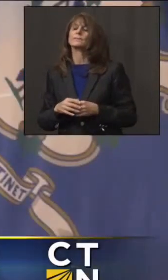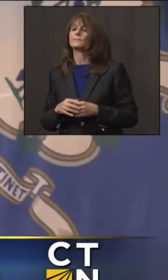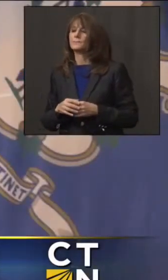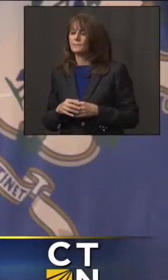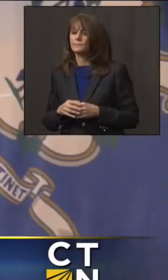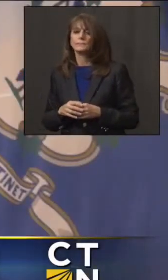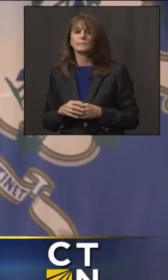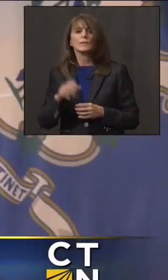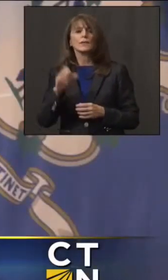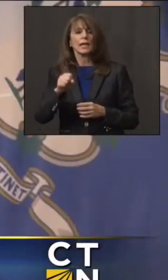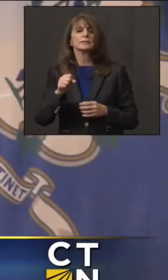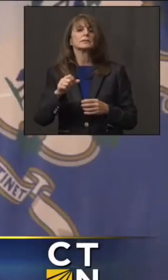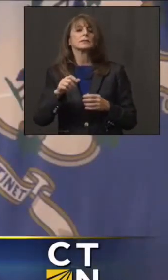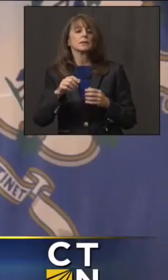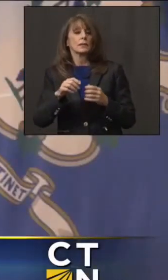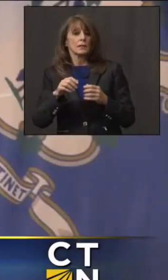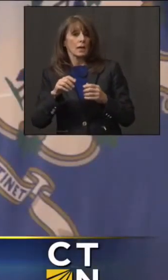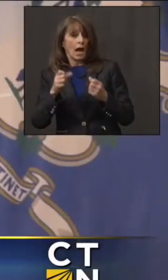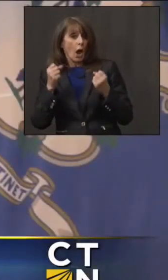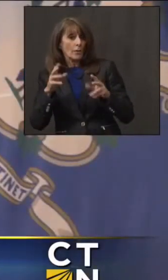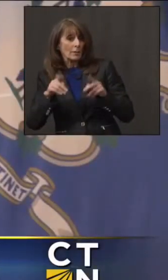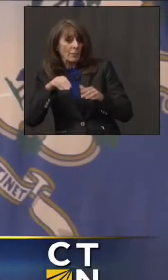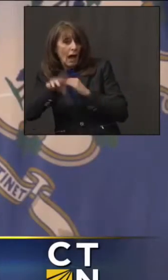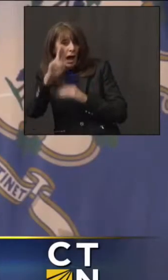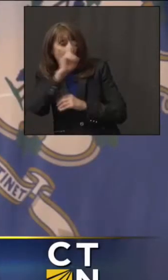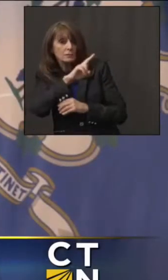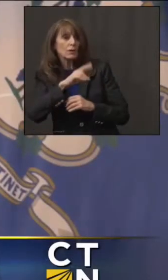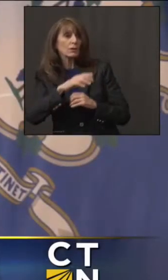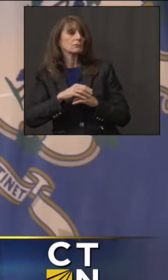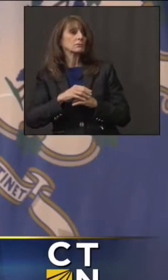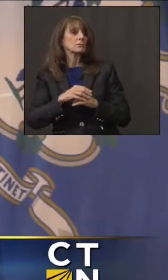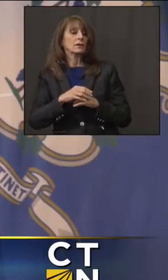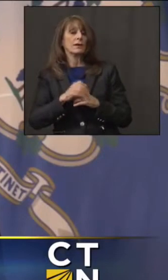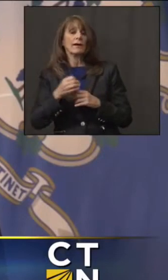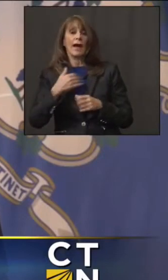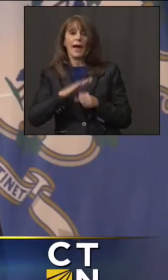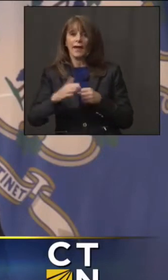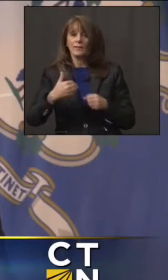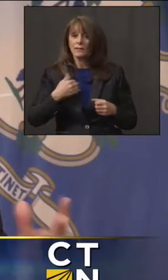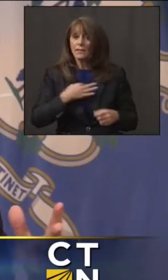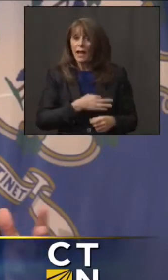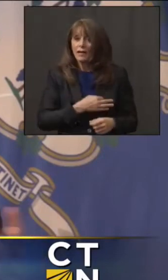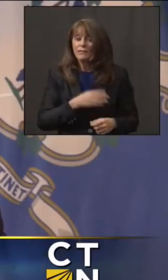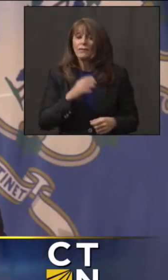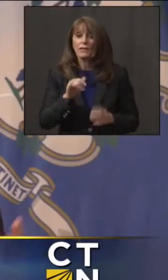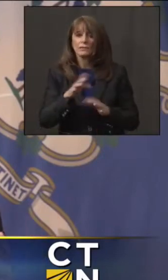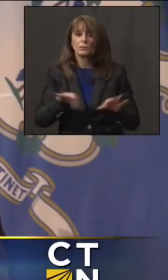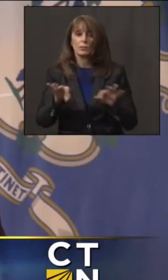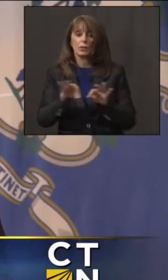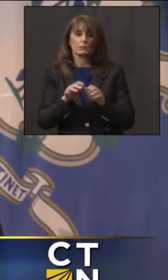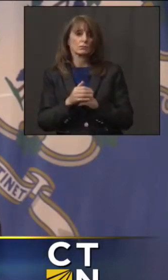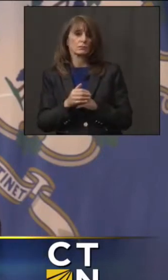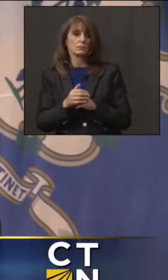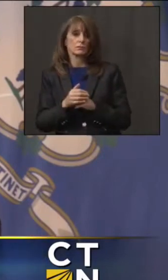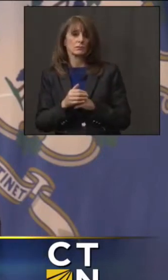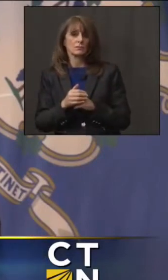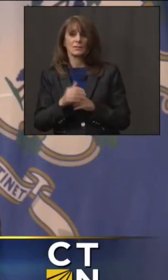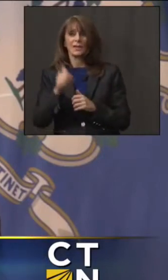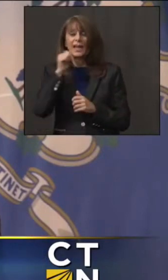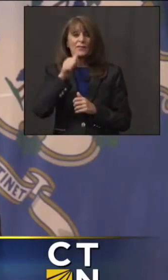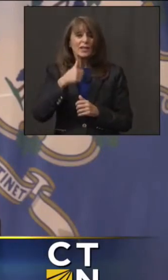and staffing, as we said before. And also, I'm working every day with my fellow governors. I